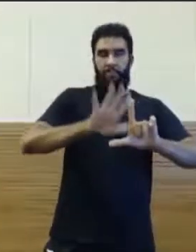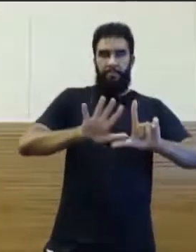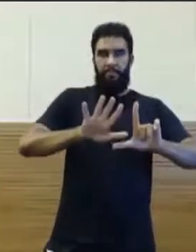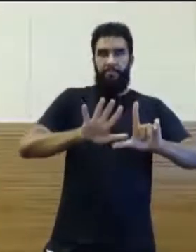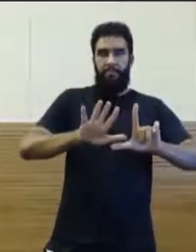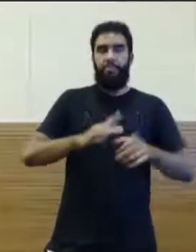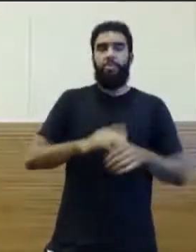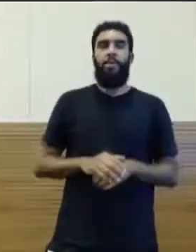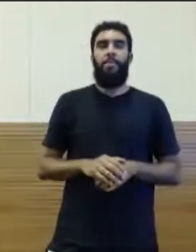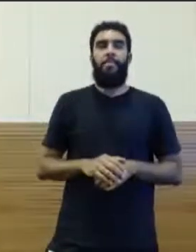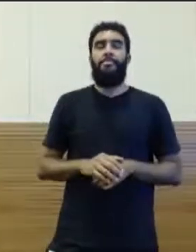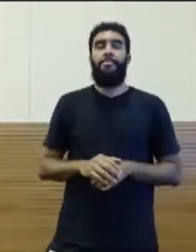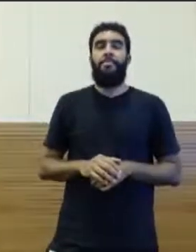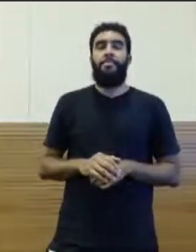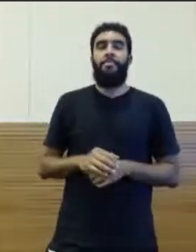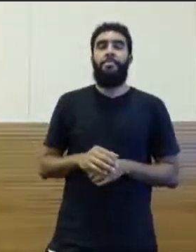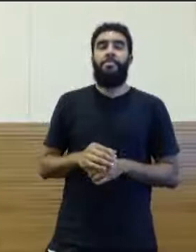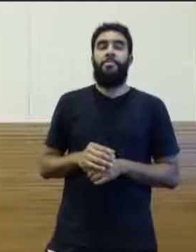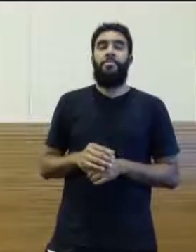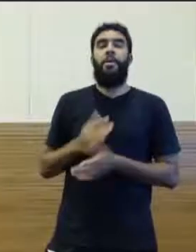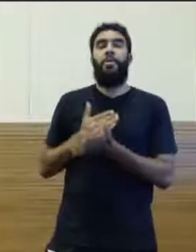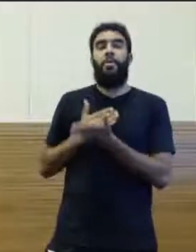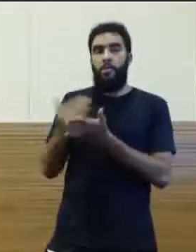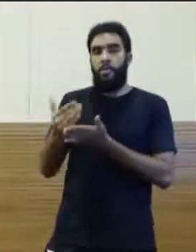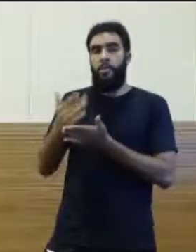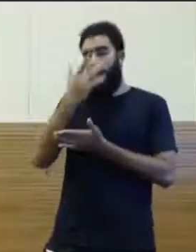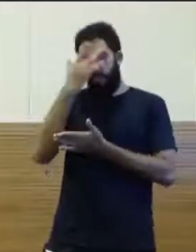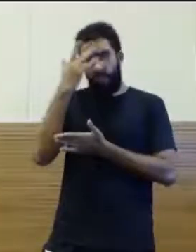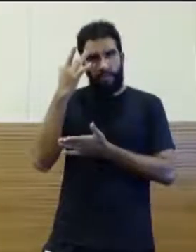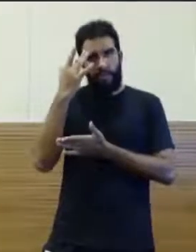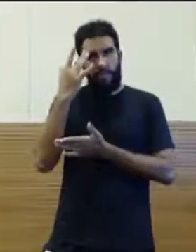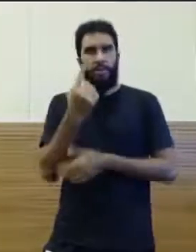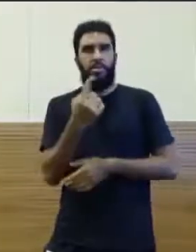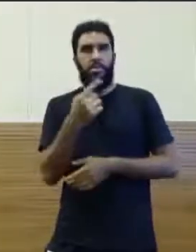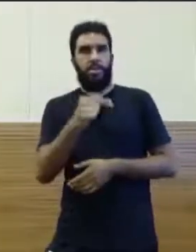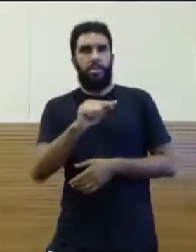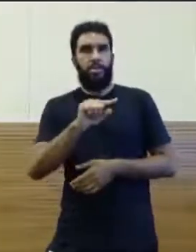guides. And since we started last year,